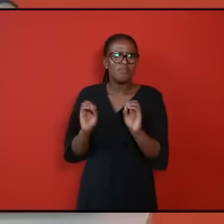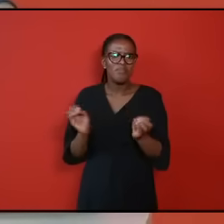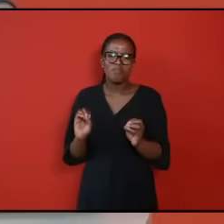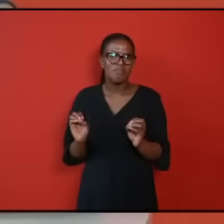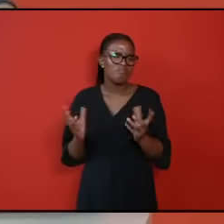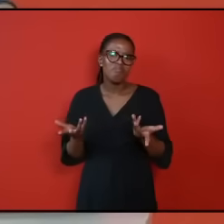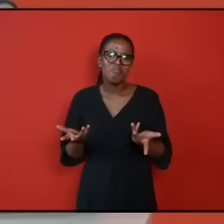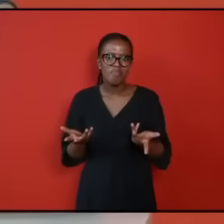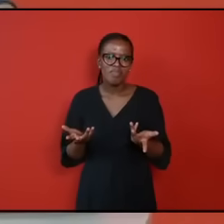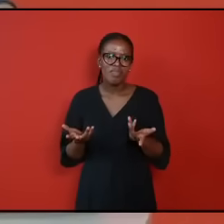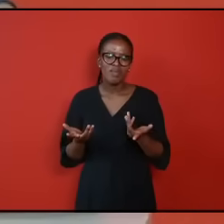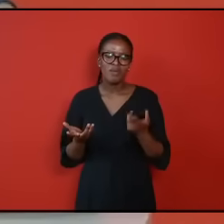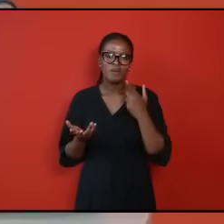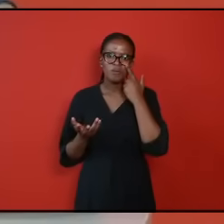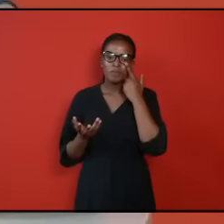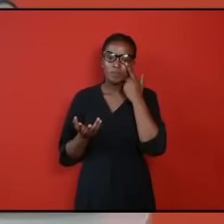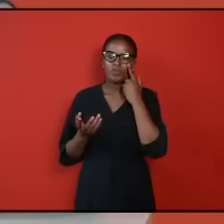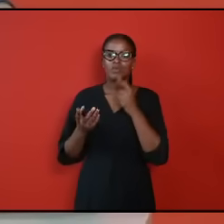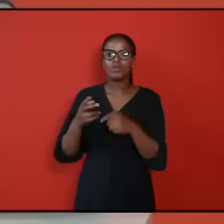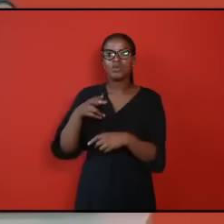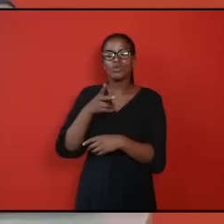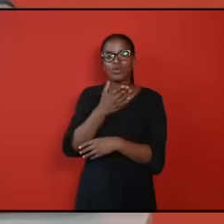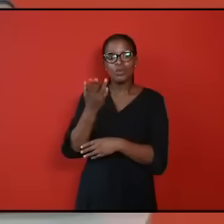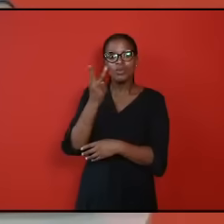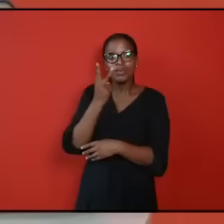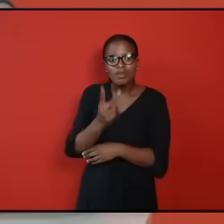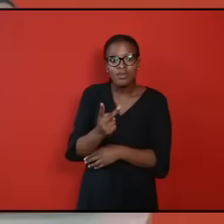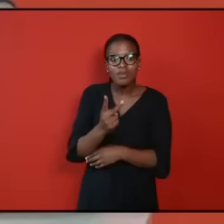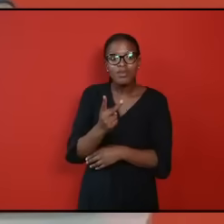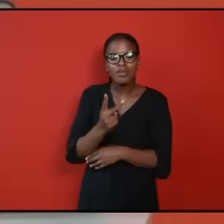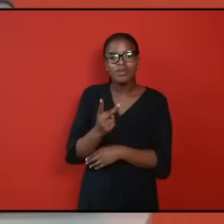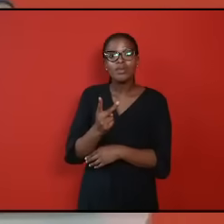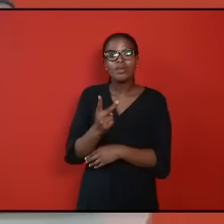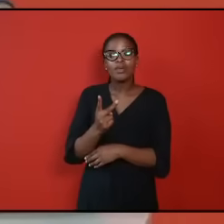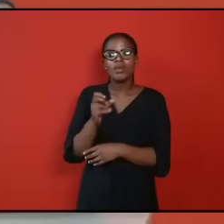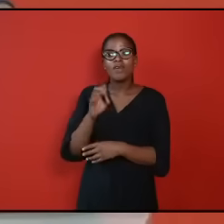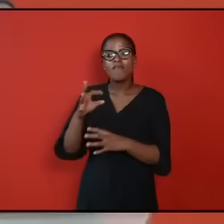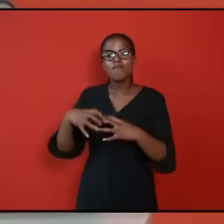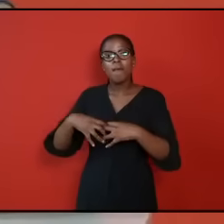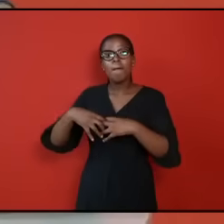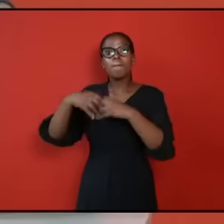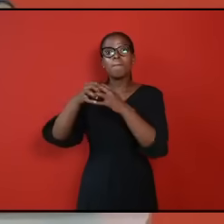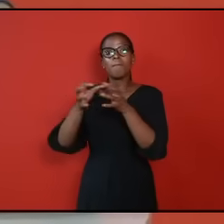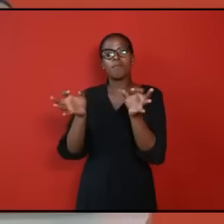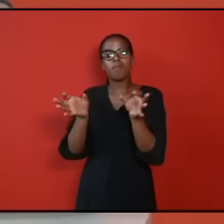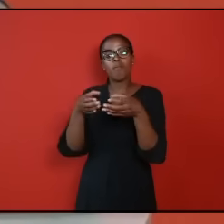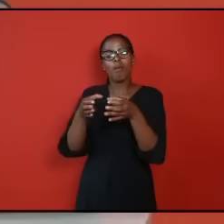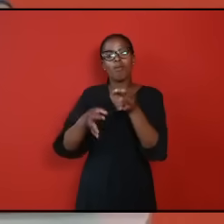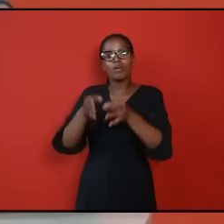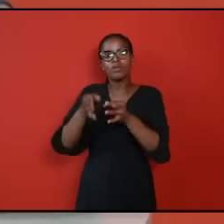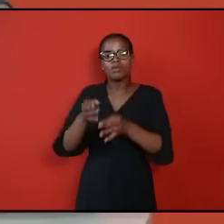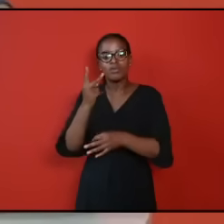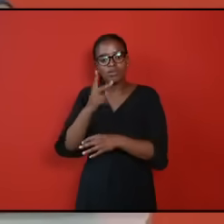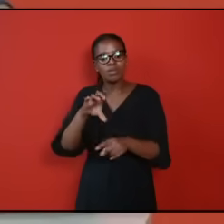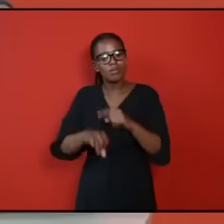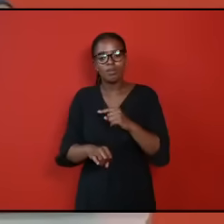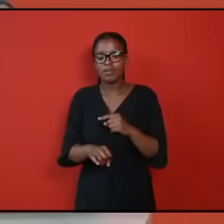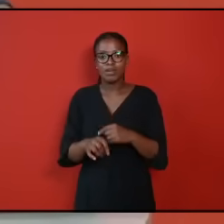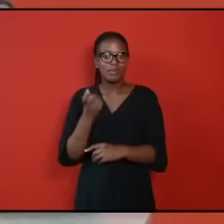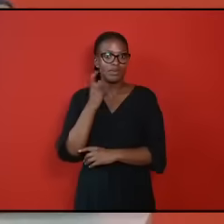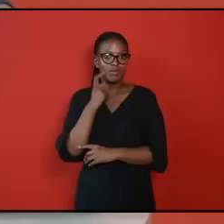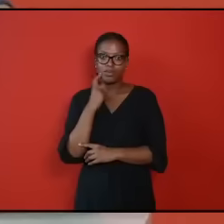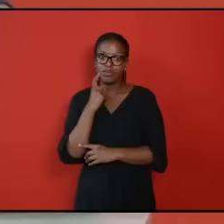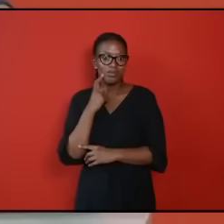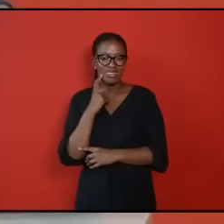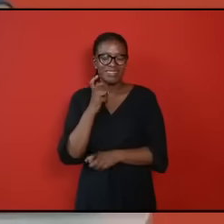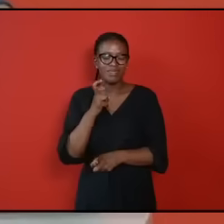form. You will realize when you are in there, forming a party is not mama, papa.